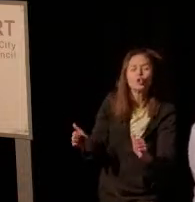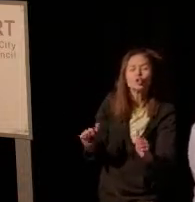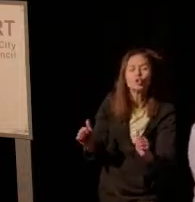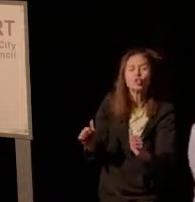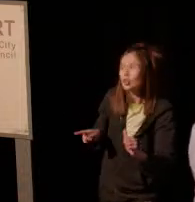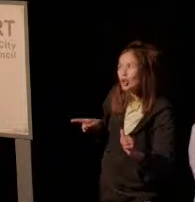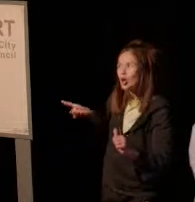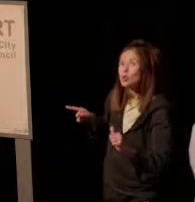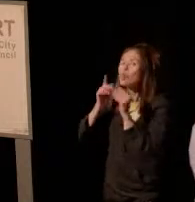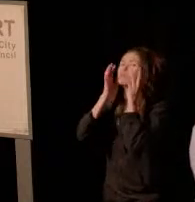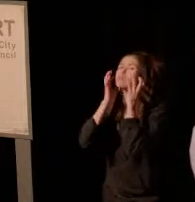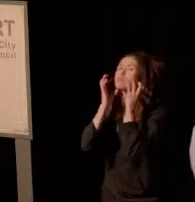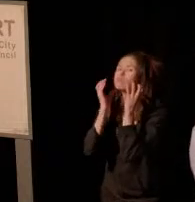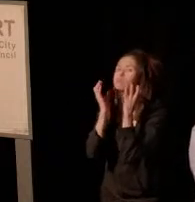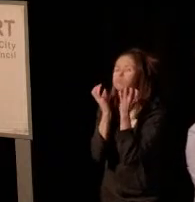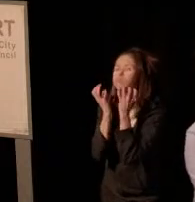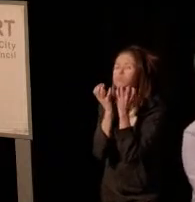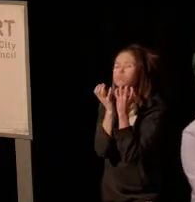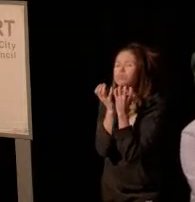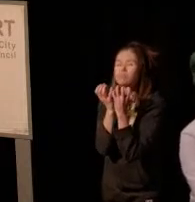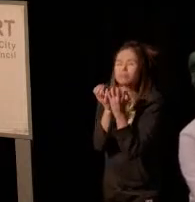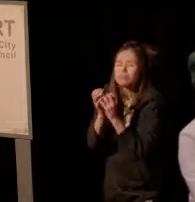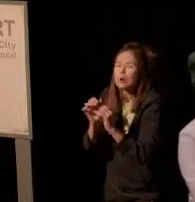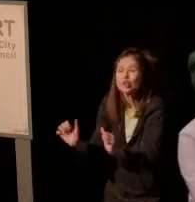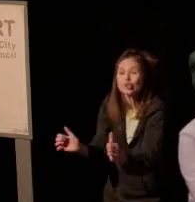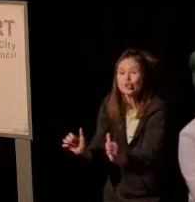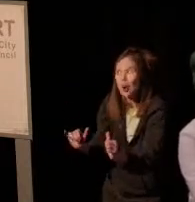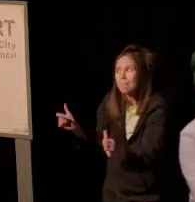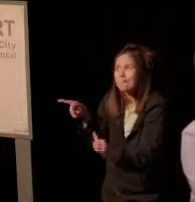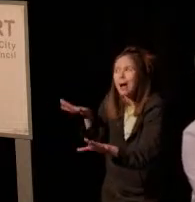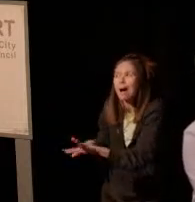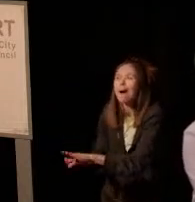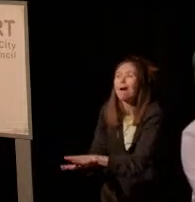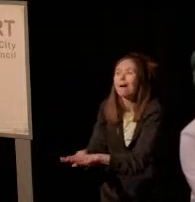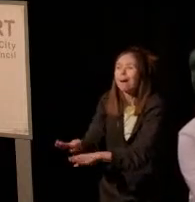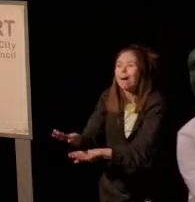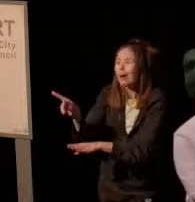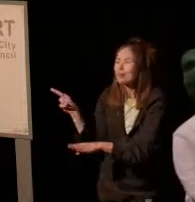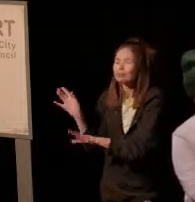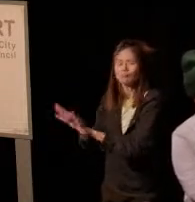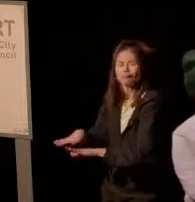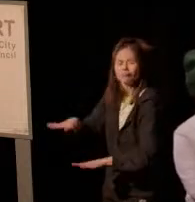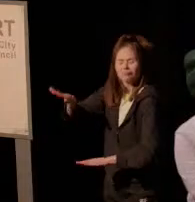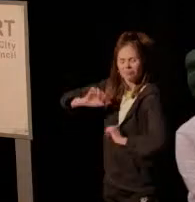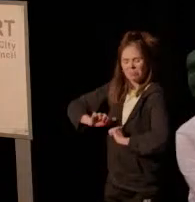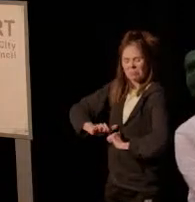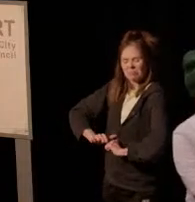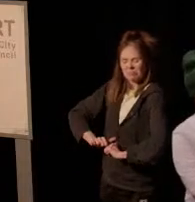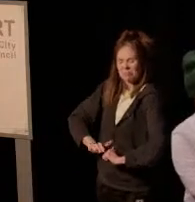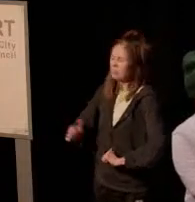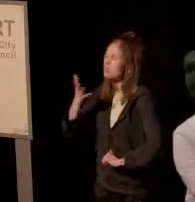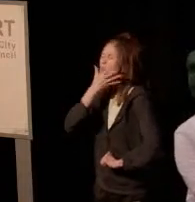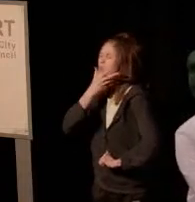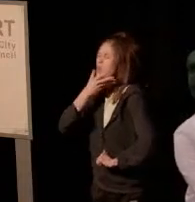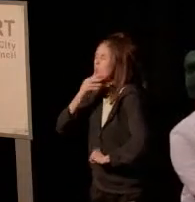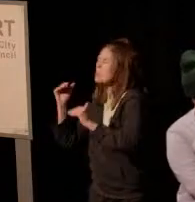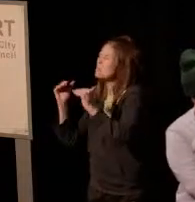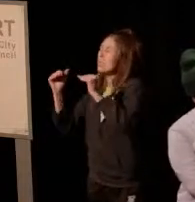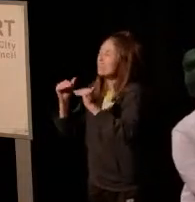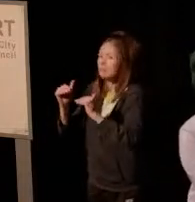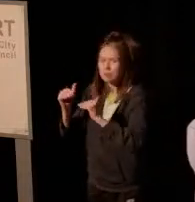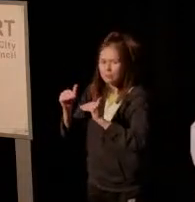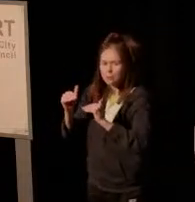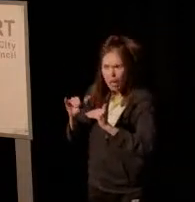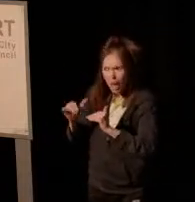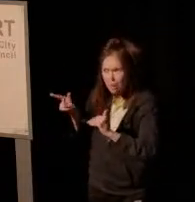Well, women say that who will say anything. But they are as false as counterfeit money, as rhinestones, as dice